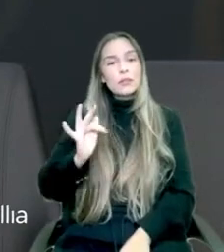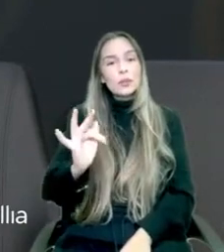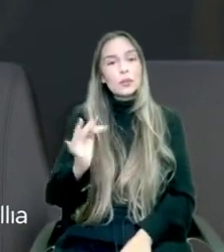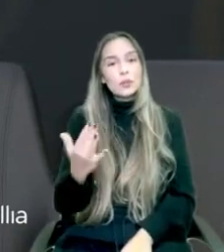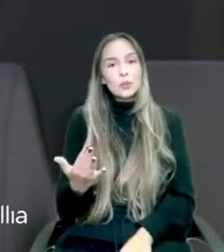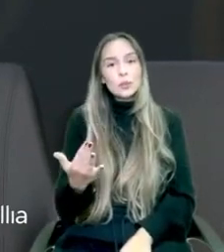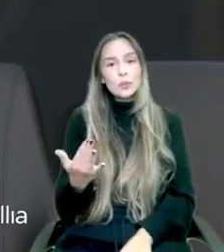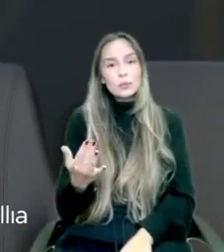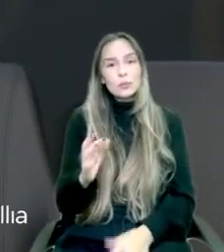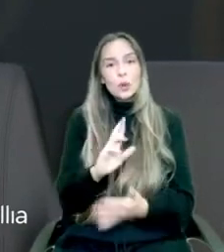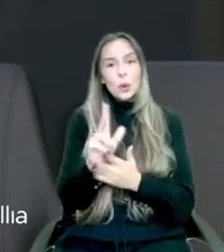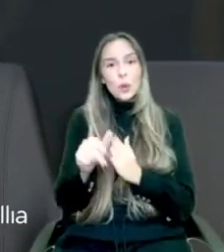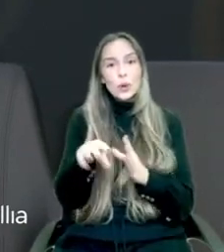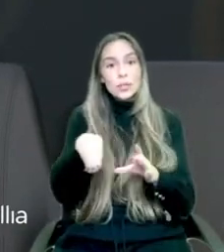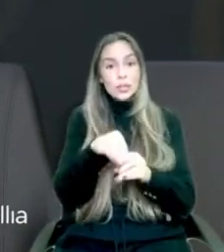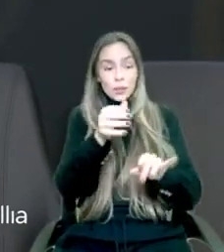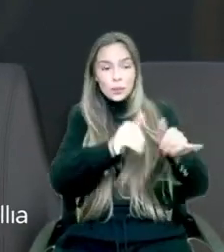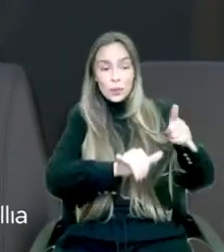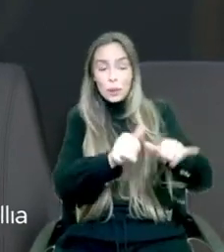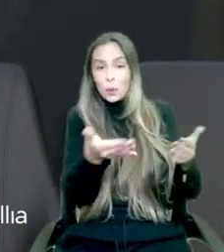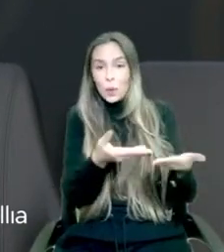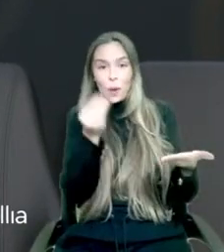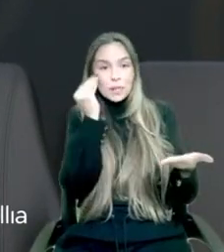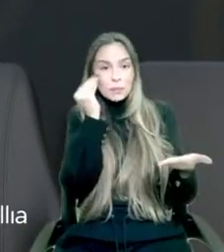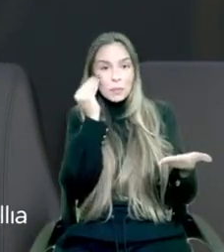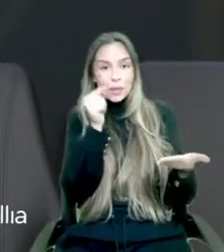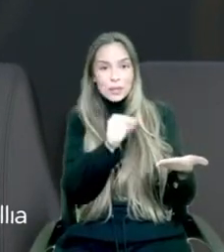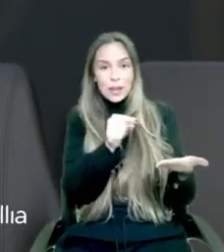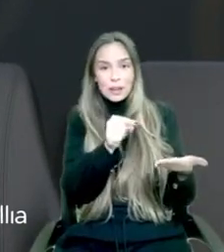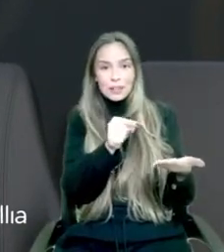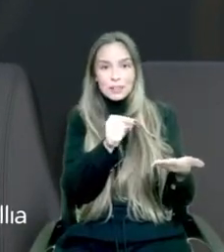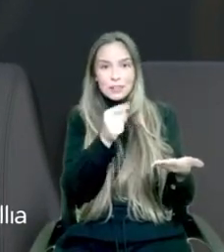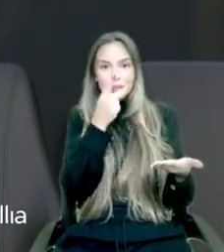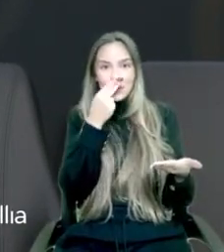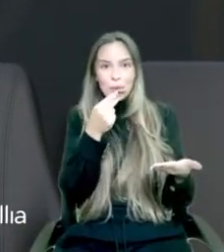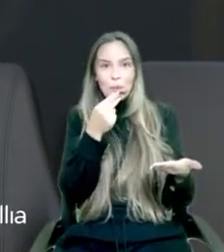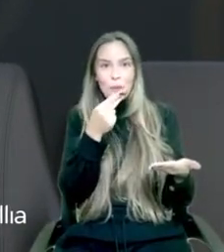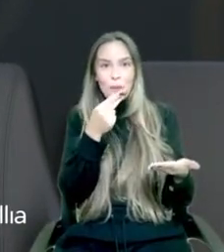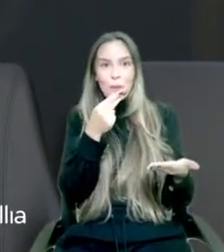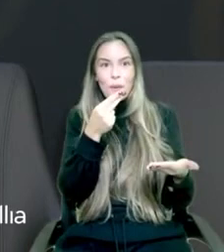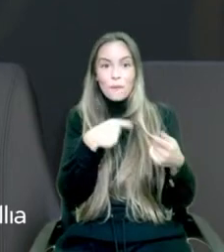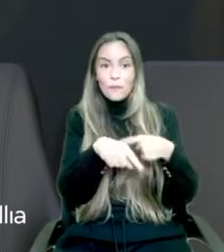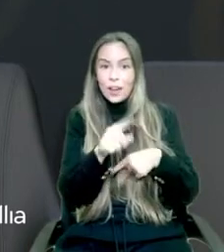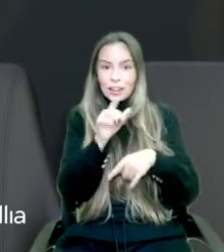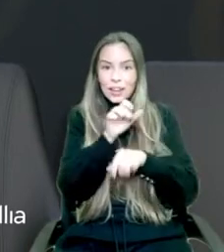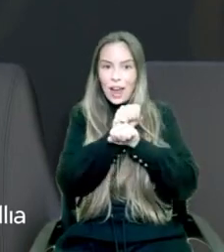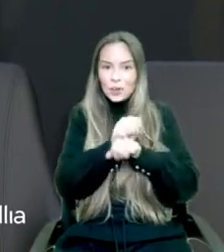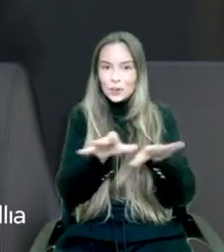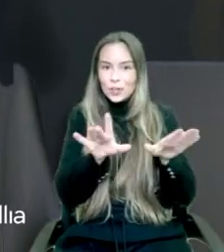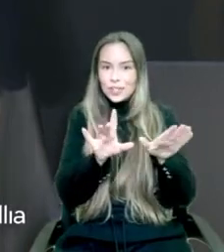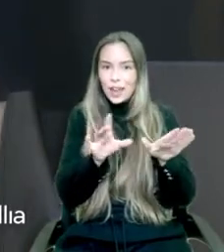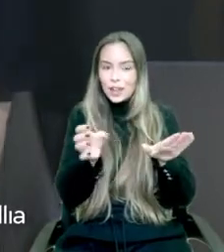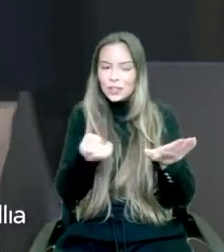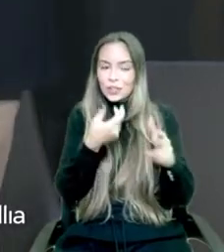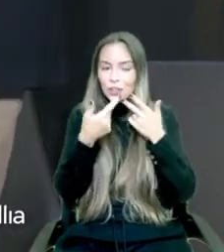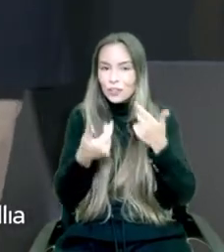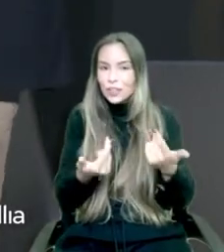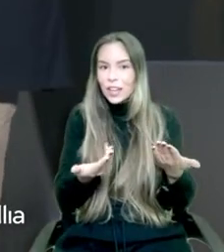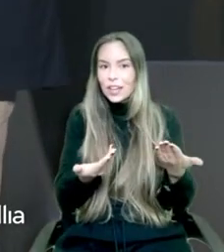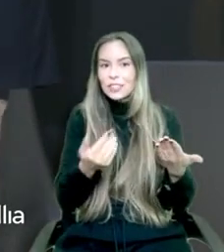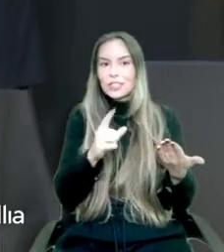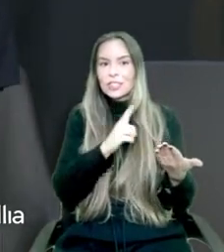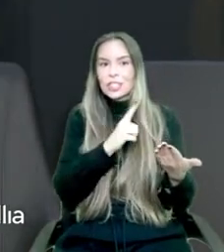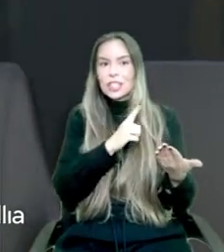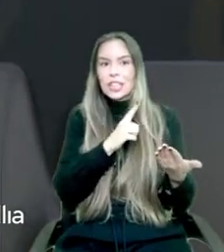lab right now that presumably we're going to see at some time soon. So there are graph neural networks, there